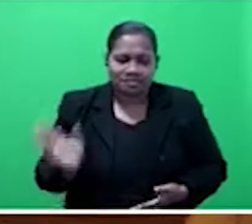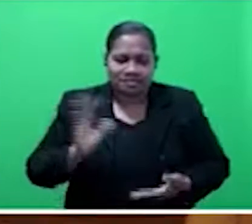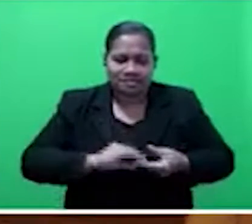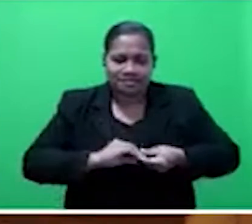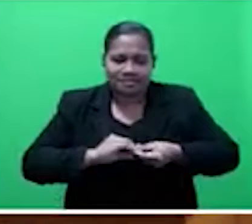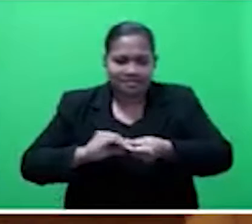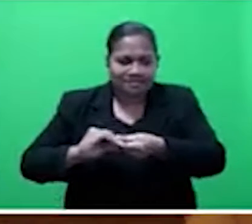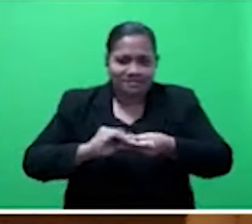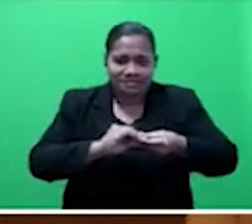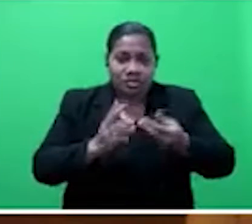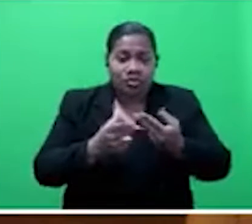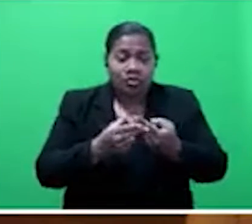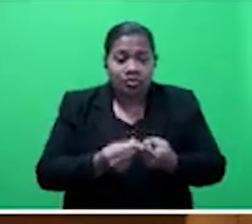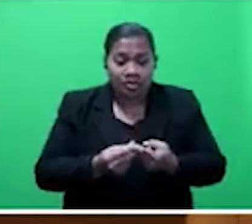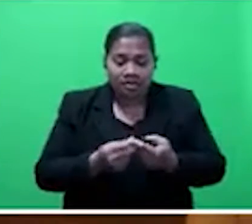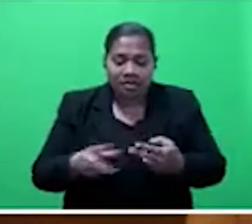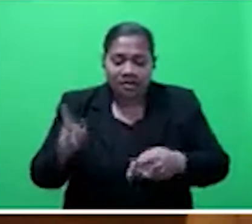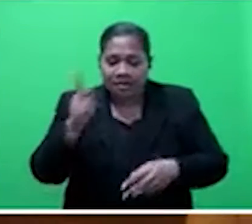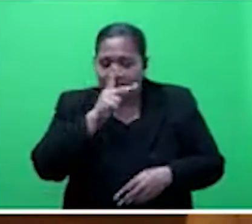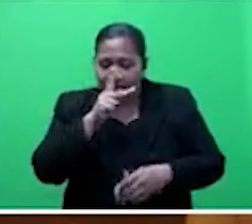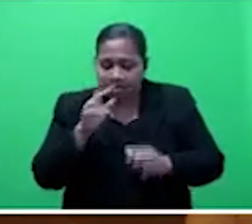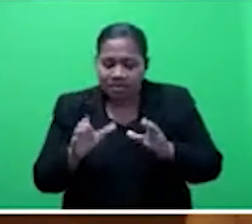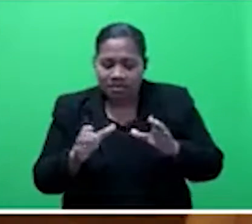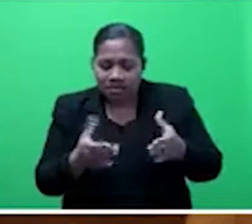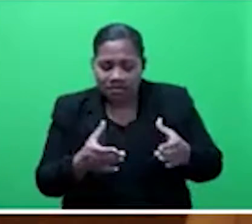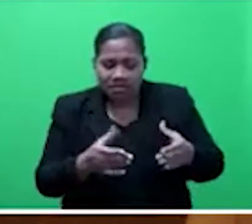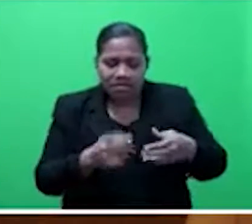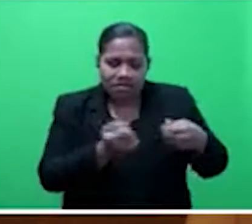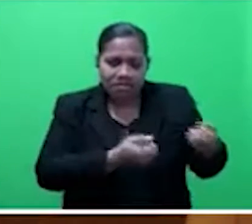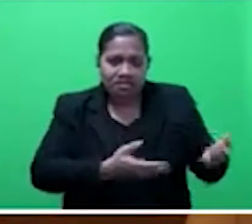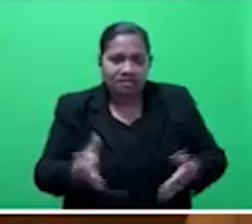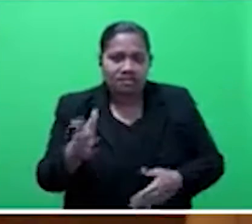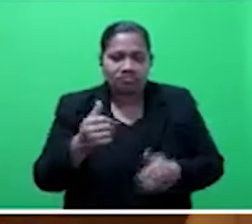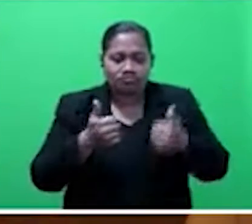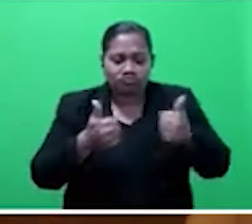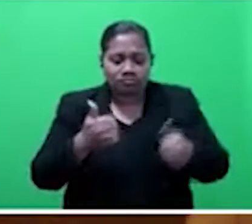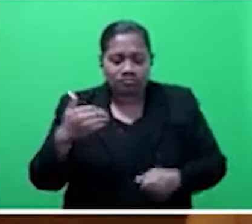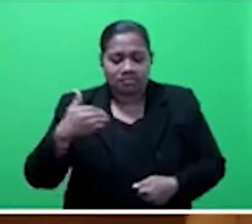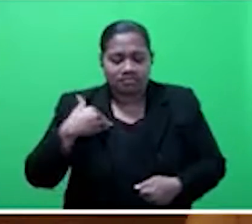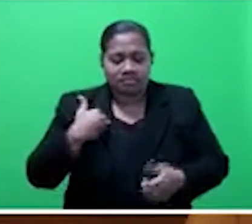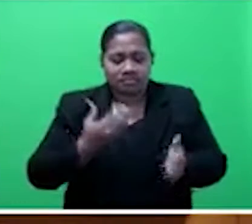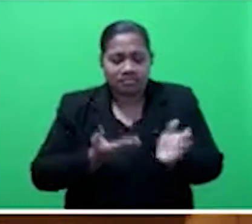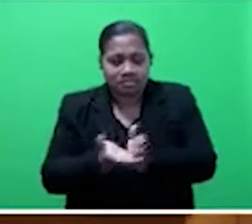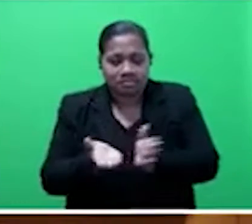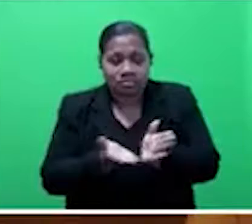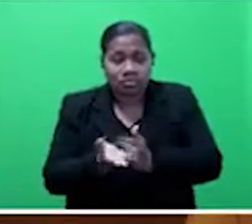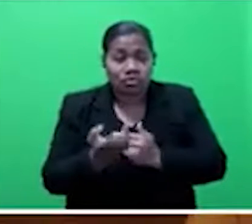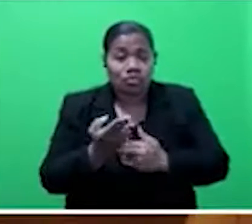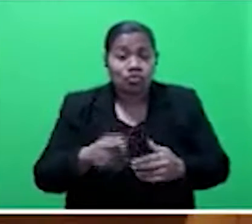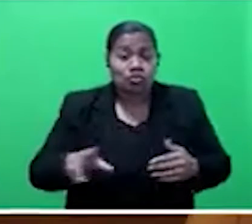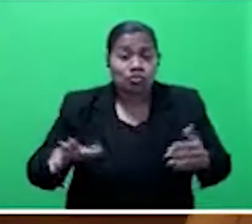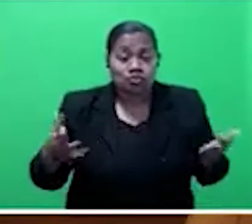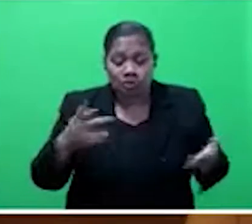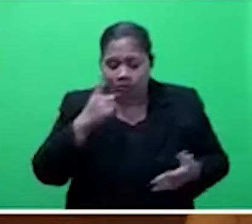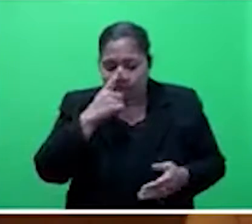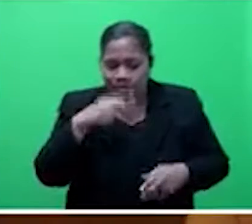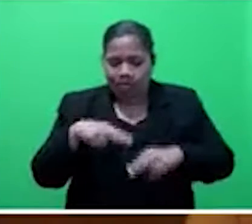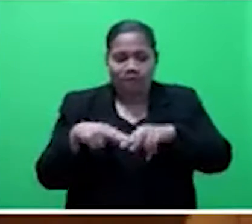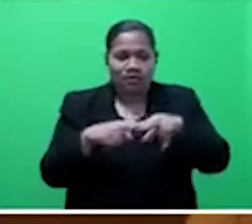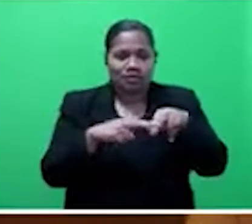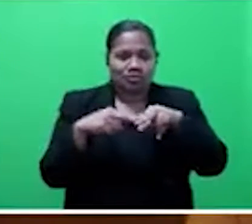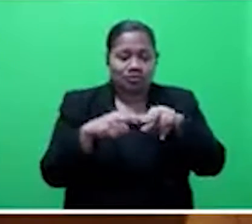sector to deliver quality health service to the people of Fiji. The